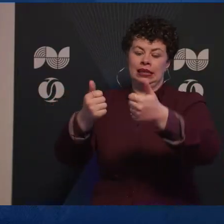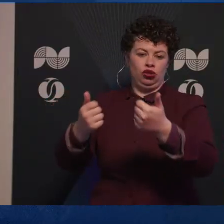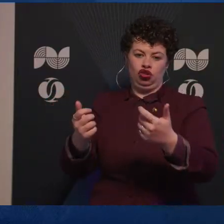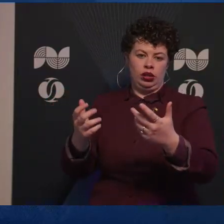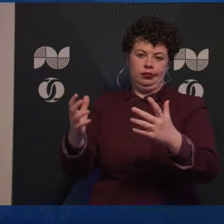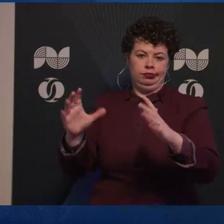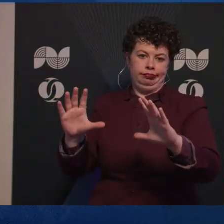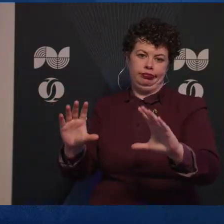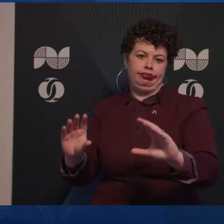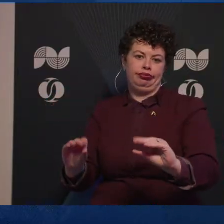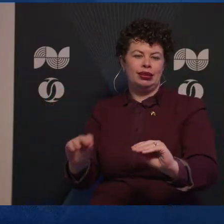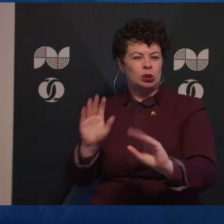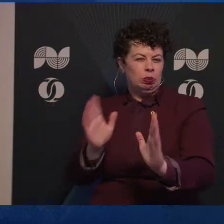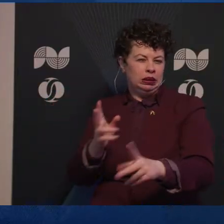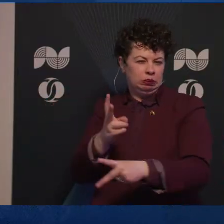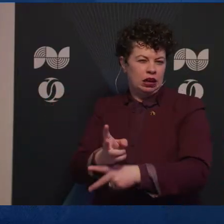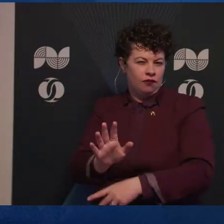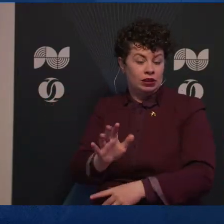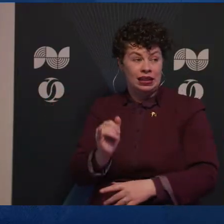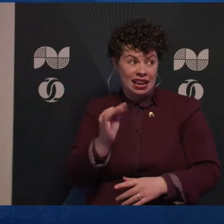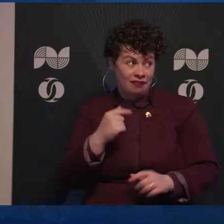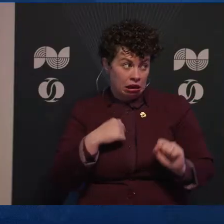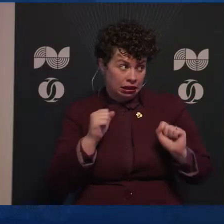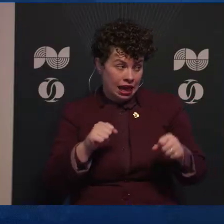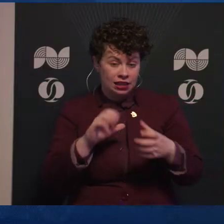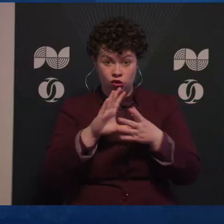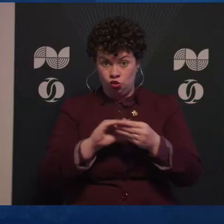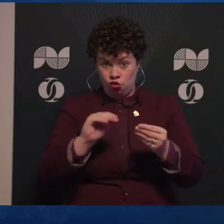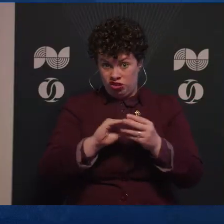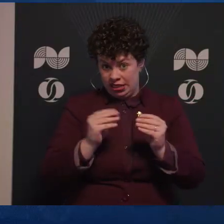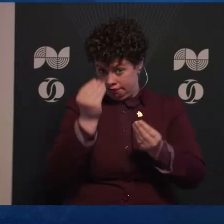in this, if I may, I'm going to tell you an anecdote. So in